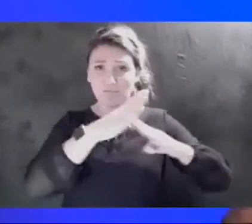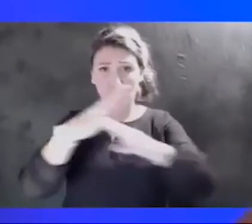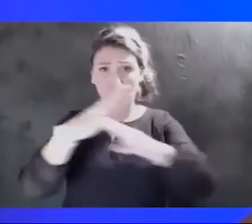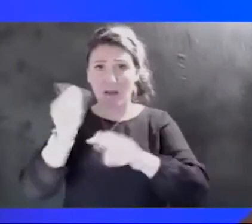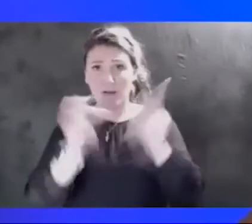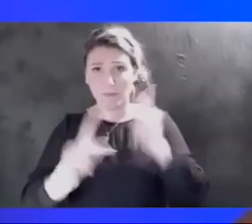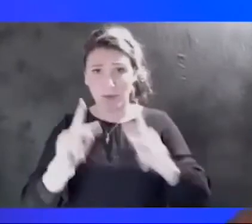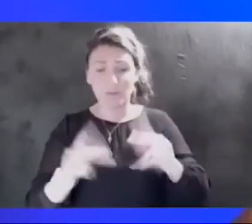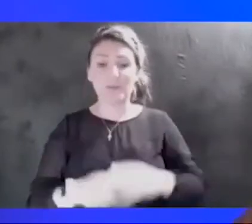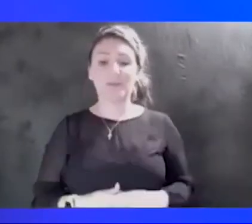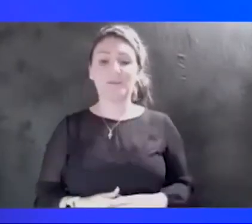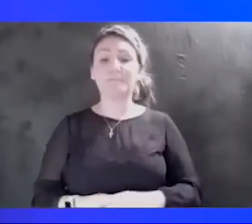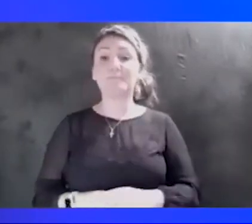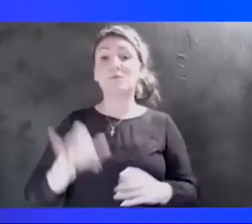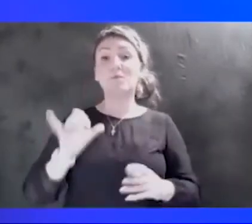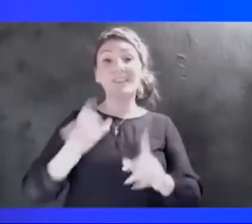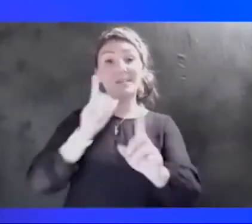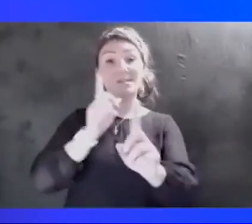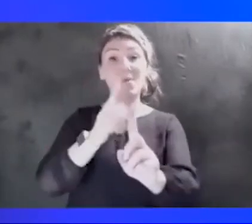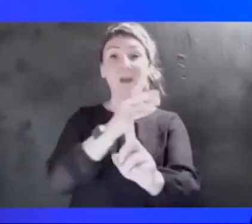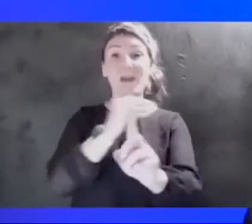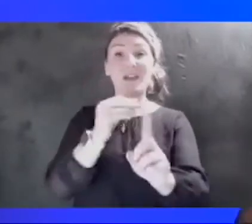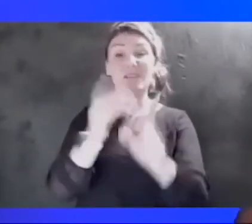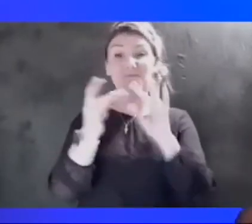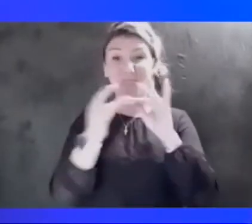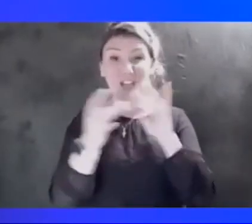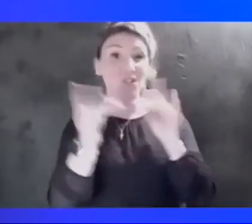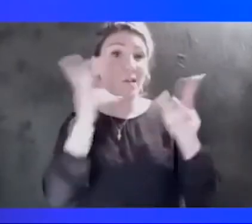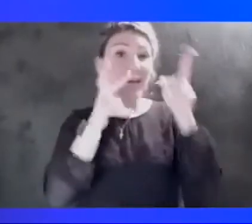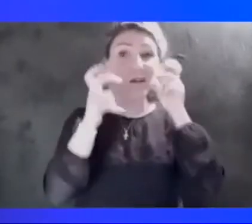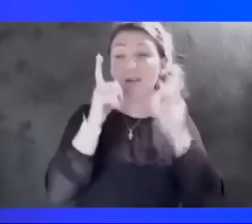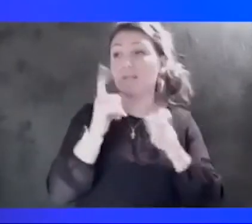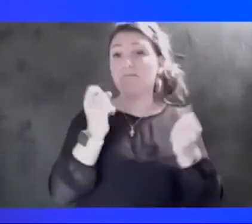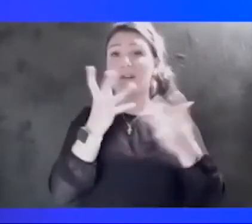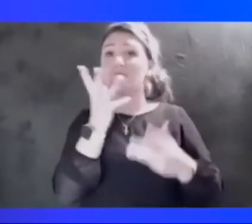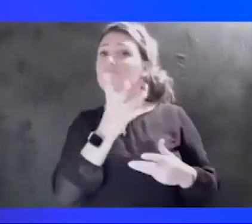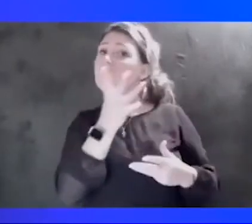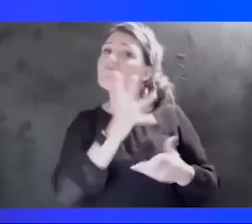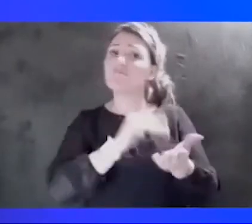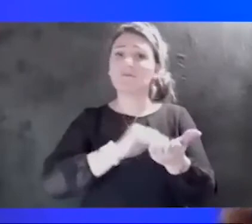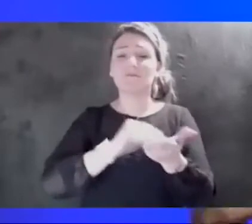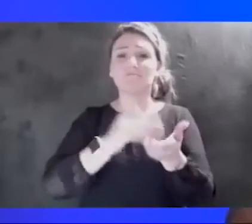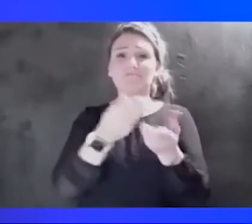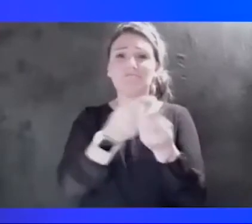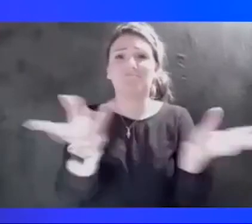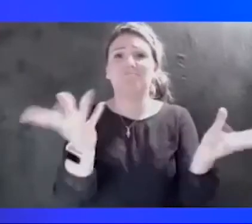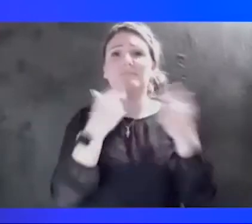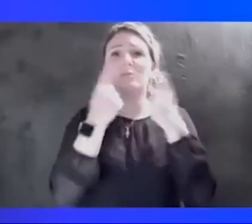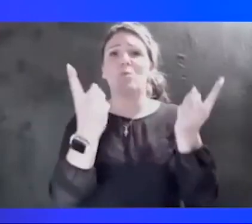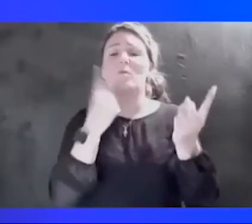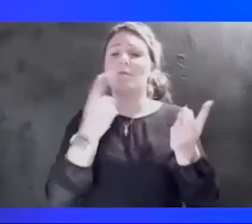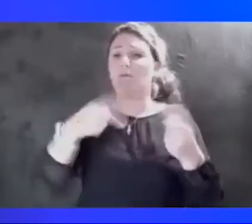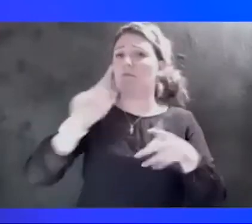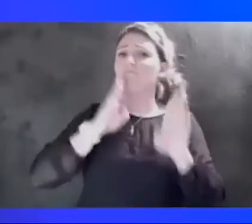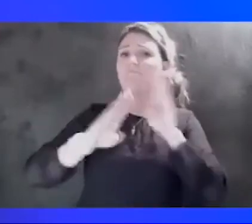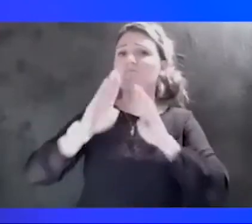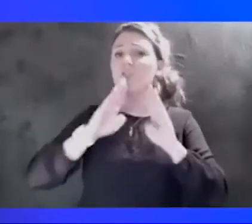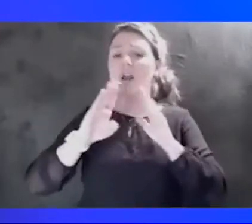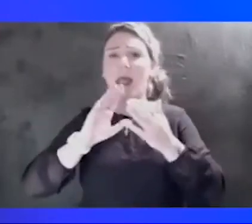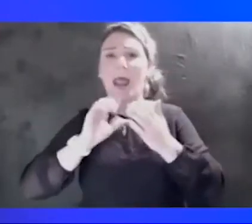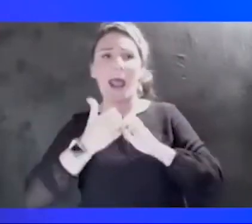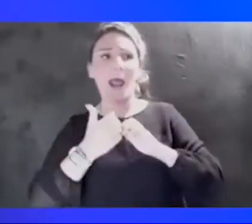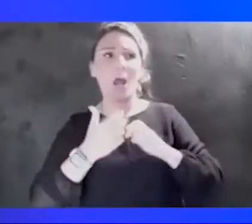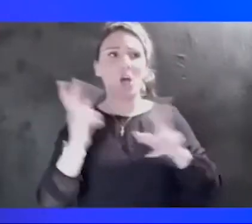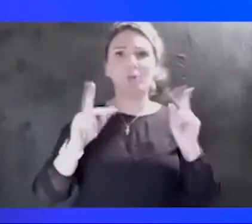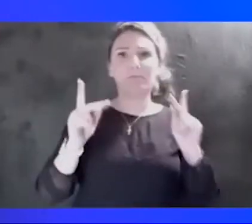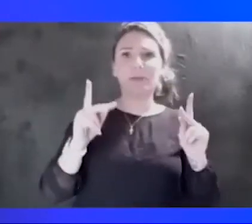the messaging that we're hearing a lot of our rural physicians, put out. And I know they've been kind of frustrated with the way some of the